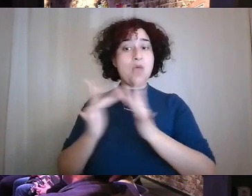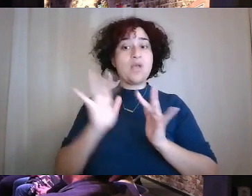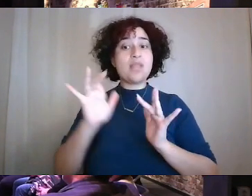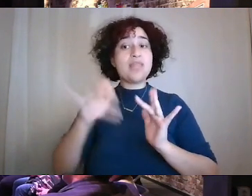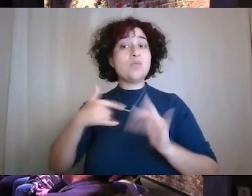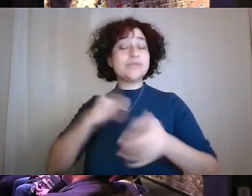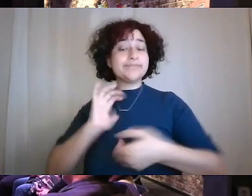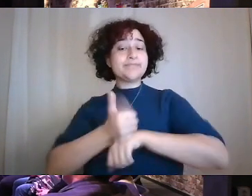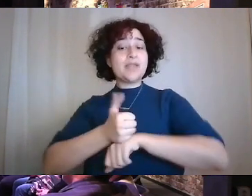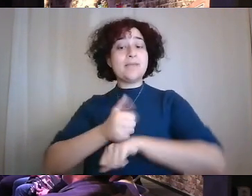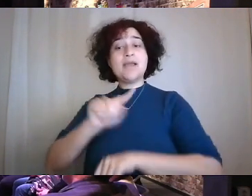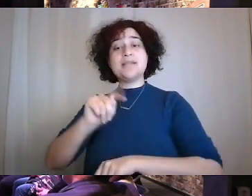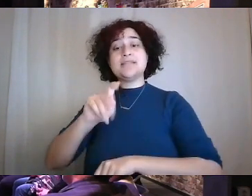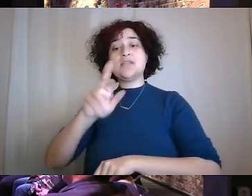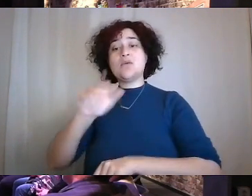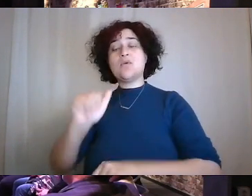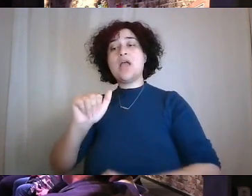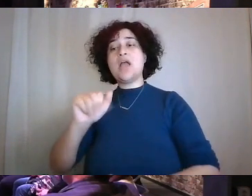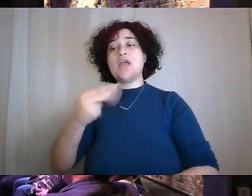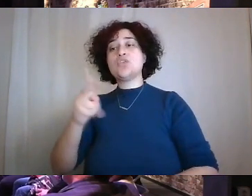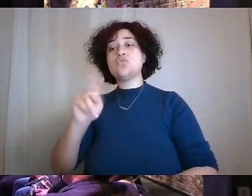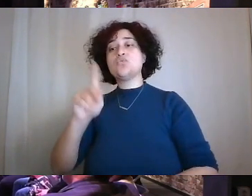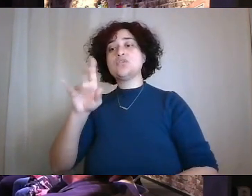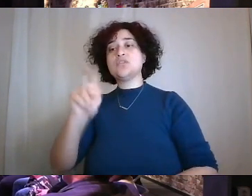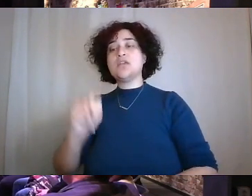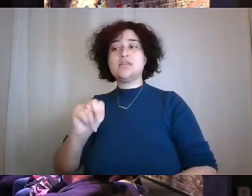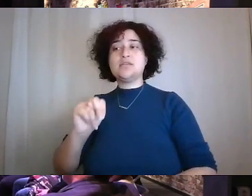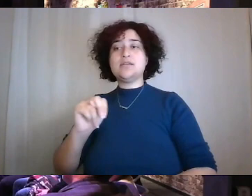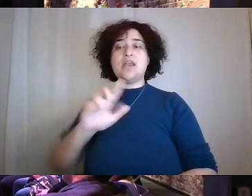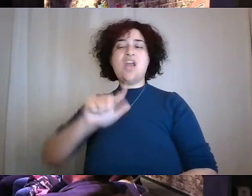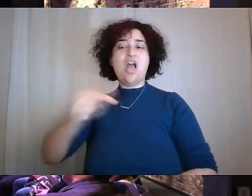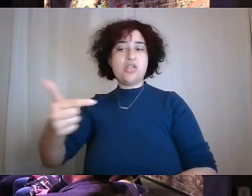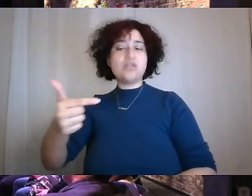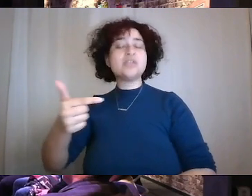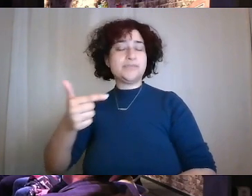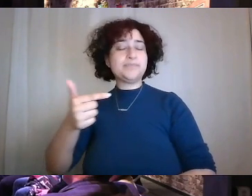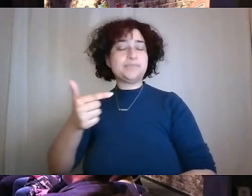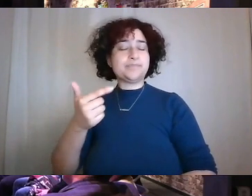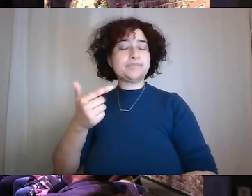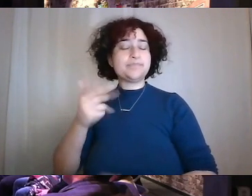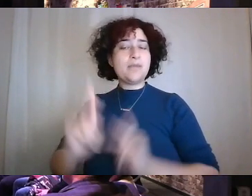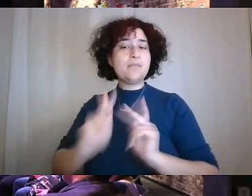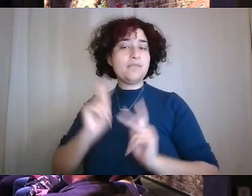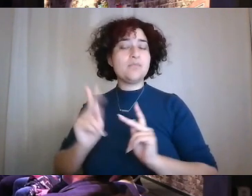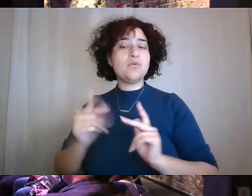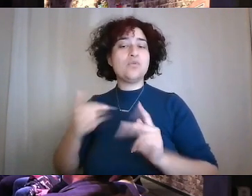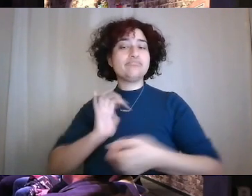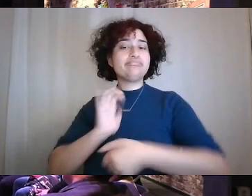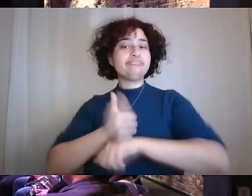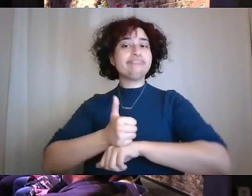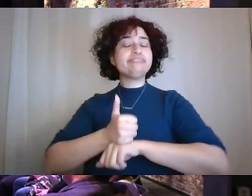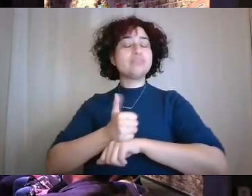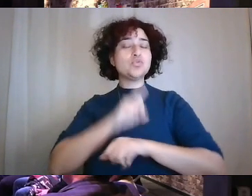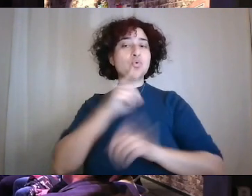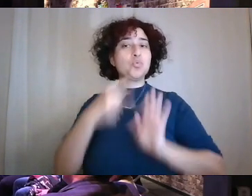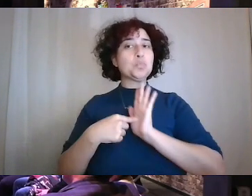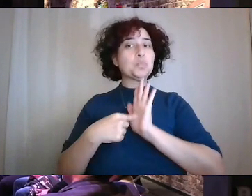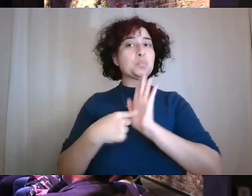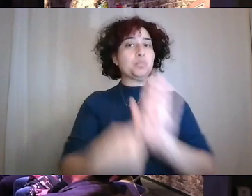and Regina Garcia and others to put forward the collection, the assortment,